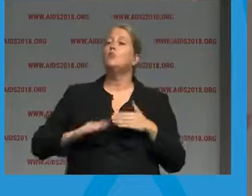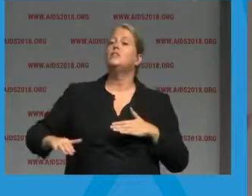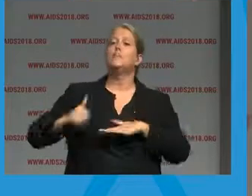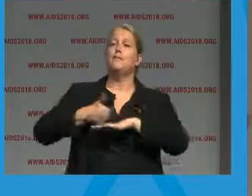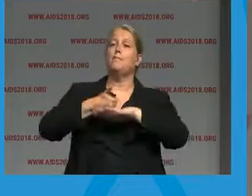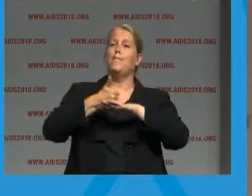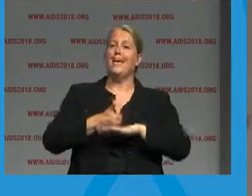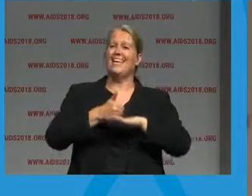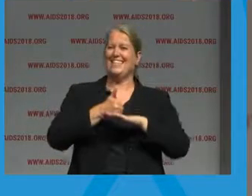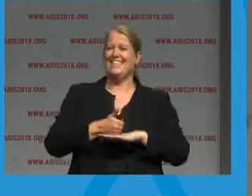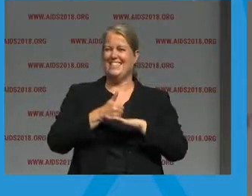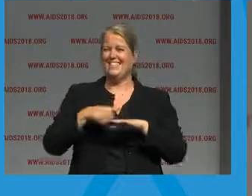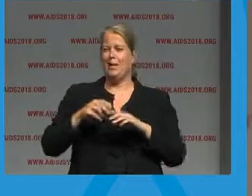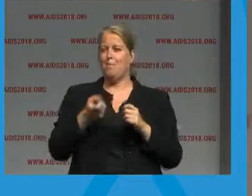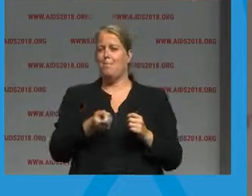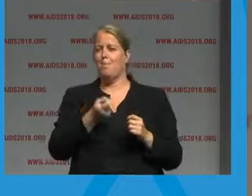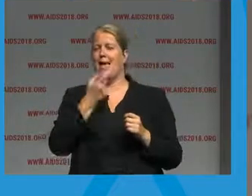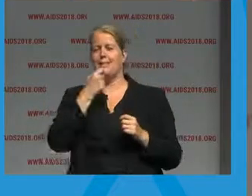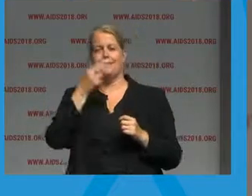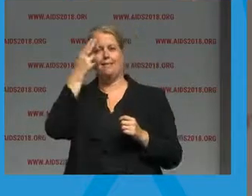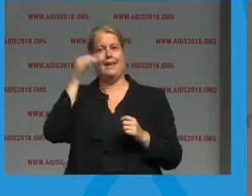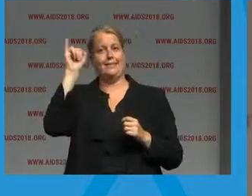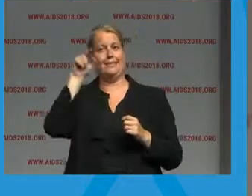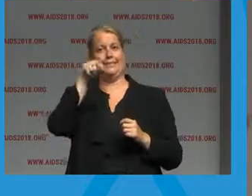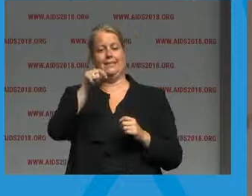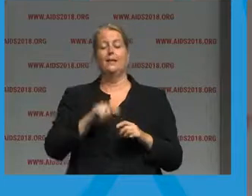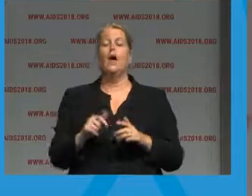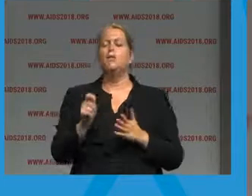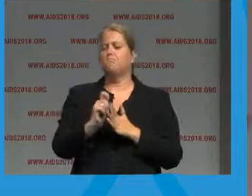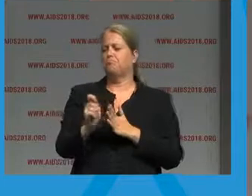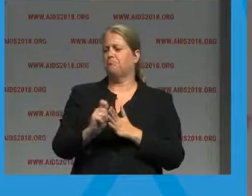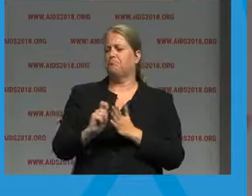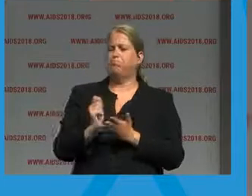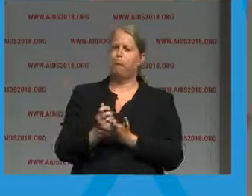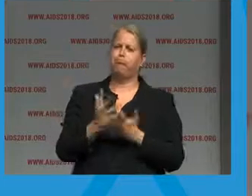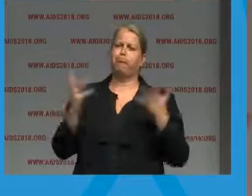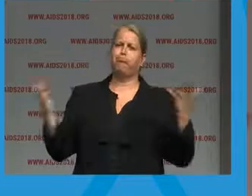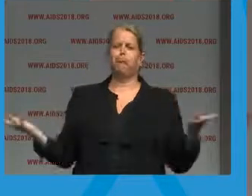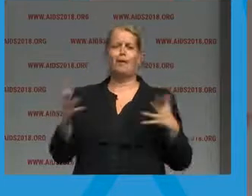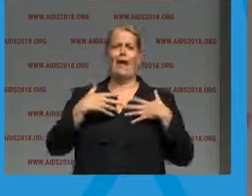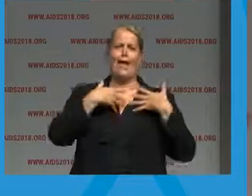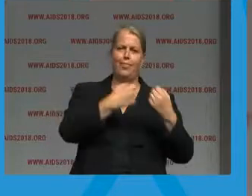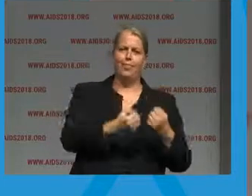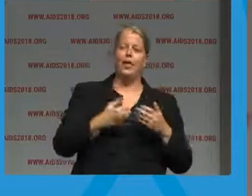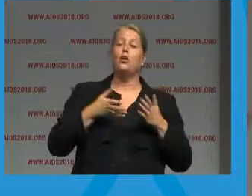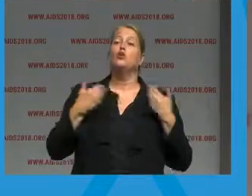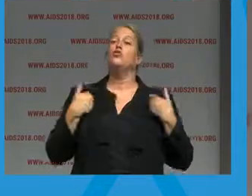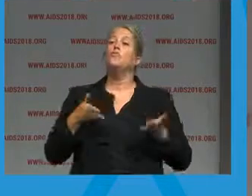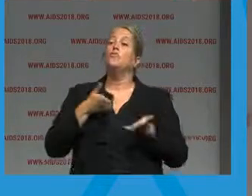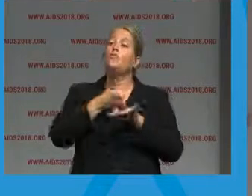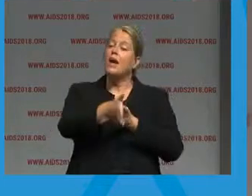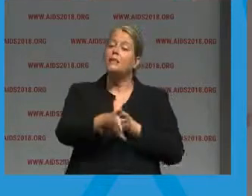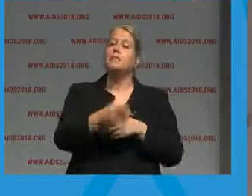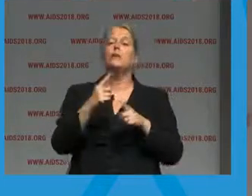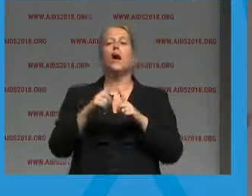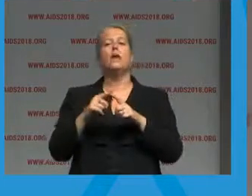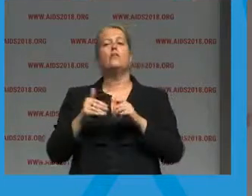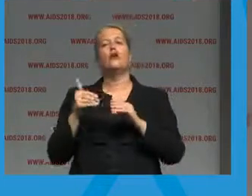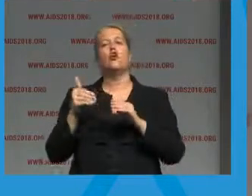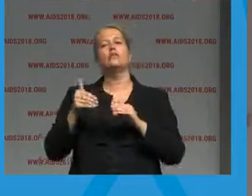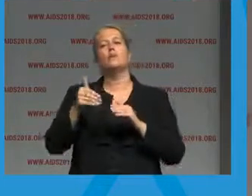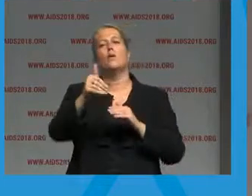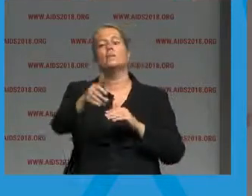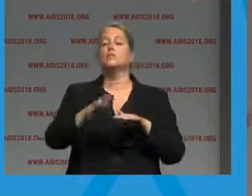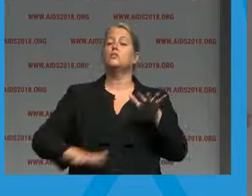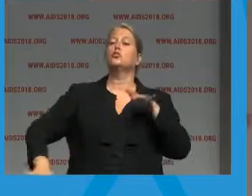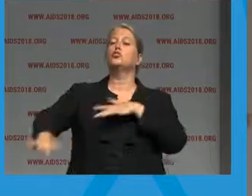lessons from Haiti. Dr. Farmer has written extensively on health, human rights, and the consequences of social